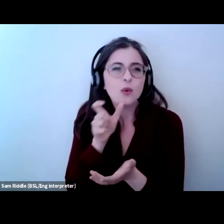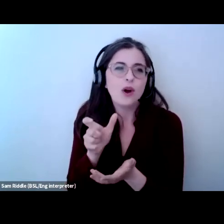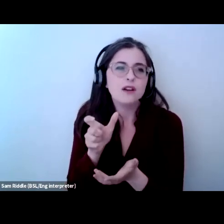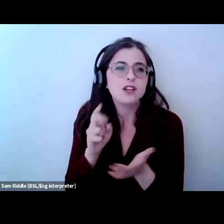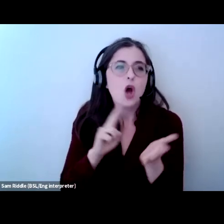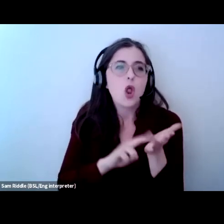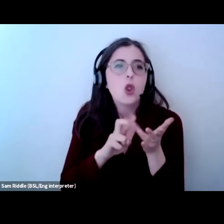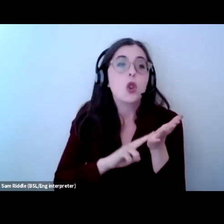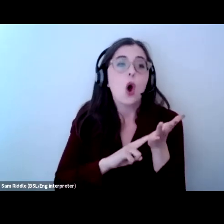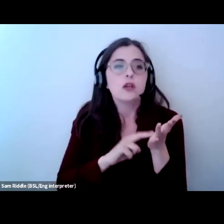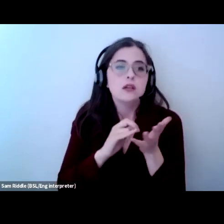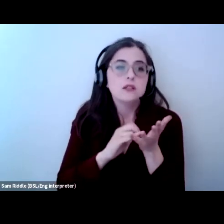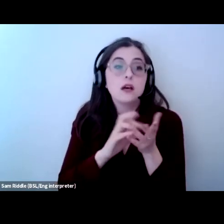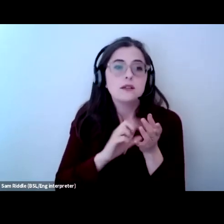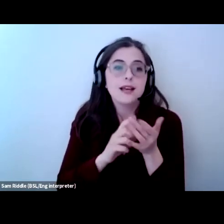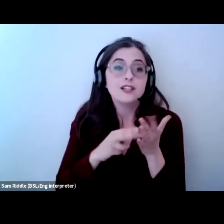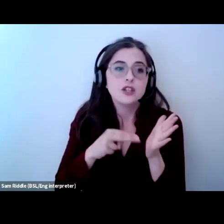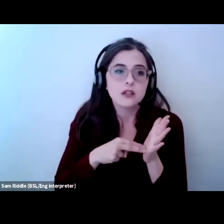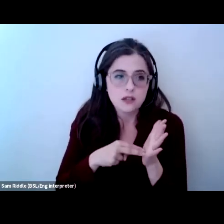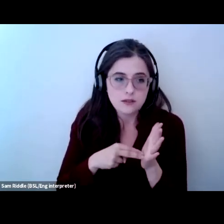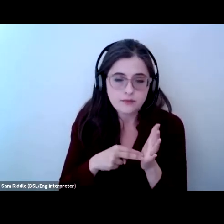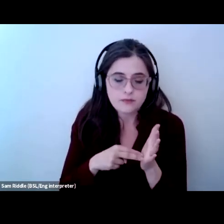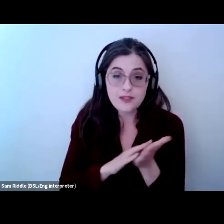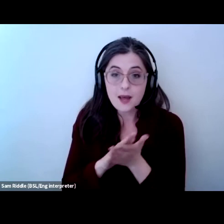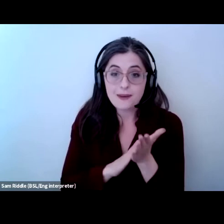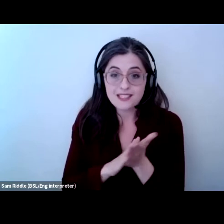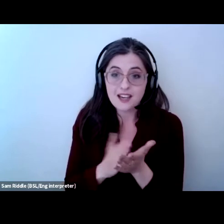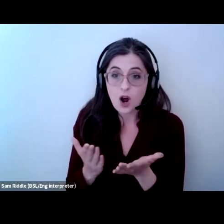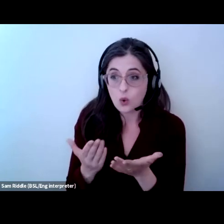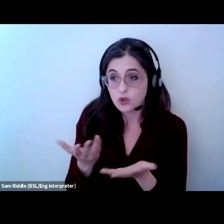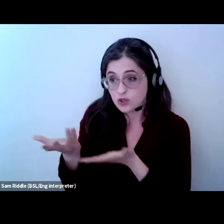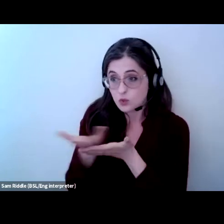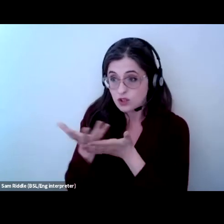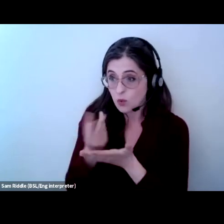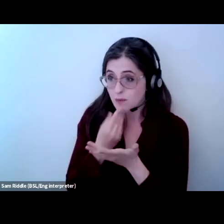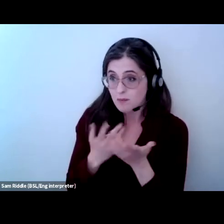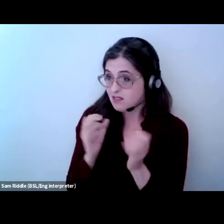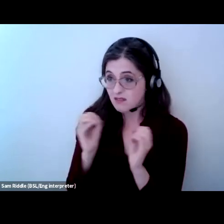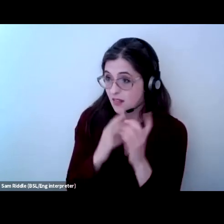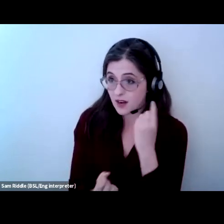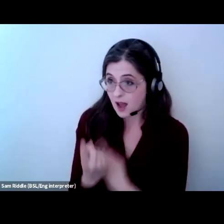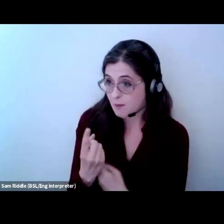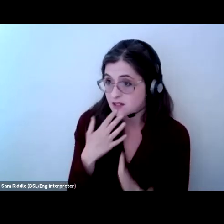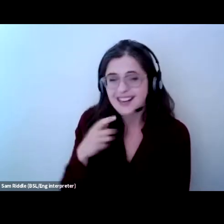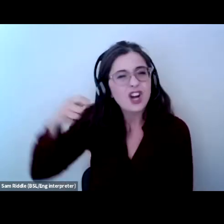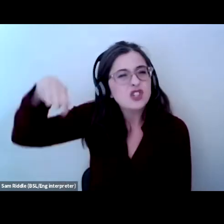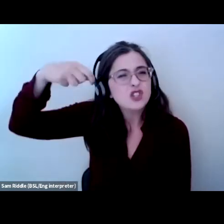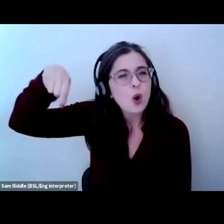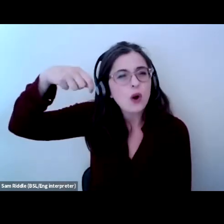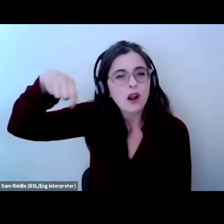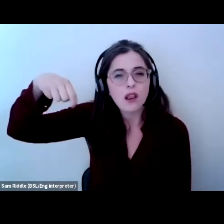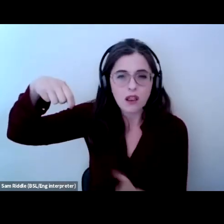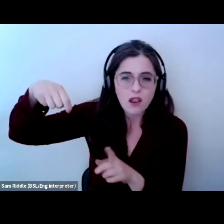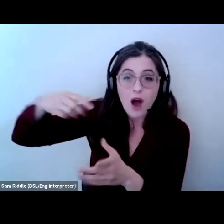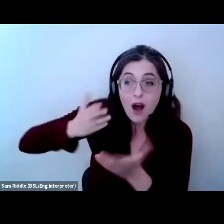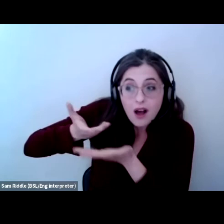non-saltation, where it feels like you're constantly being consulted but nothing actually ever happens. They're sort of tokenistic consultations,